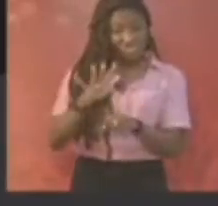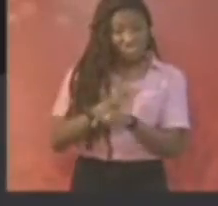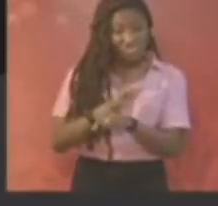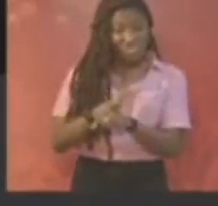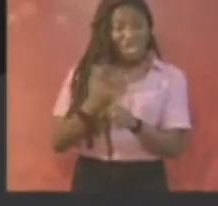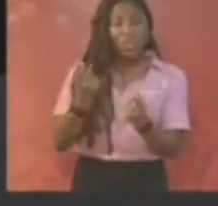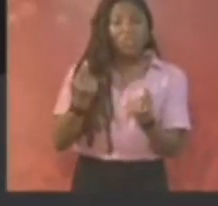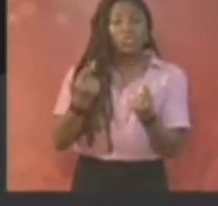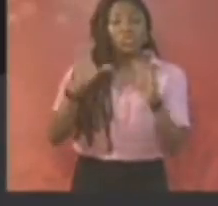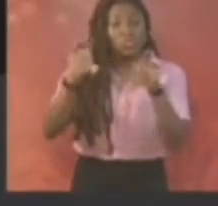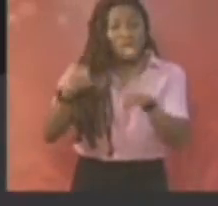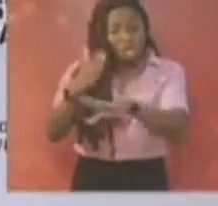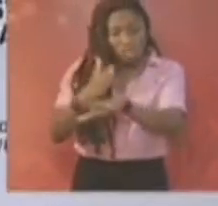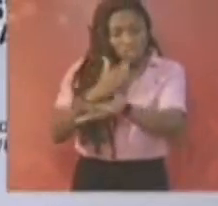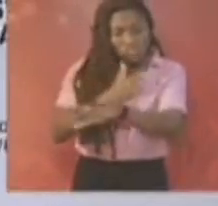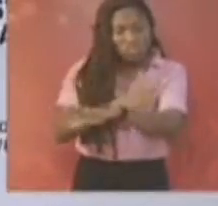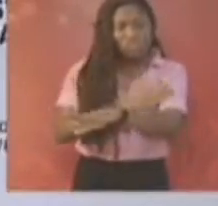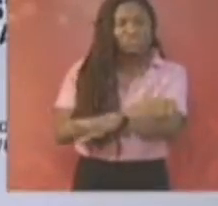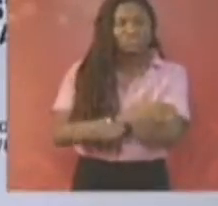strengthen it?